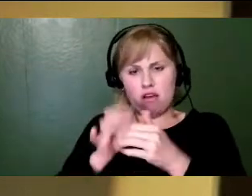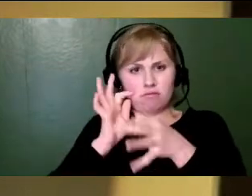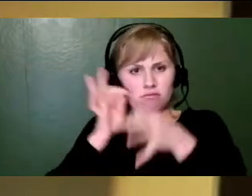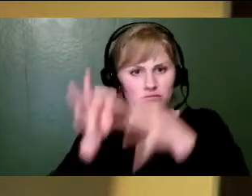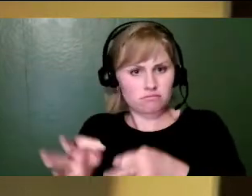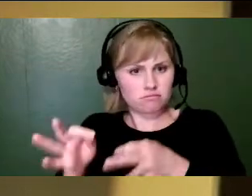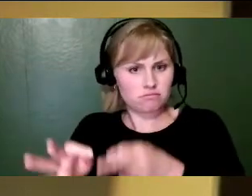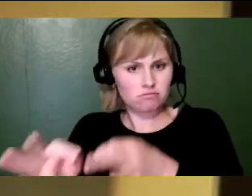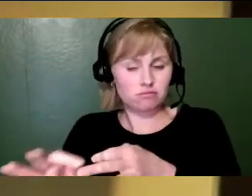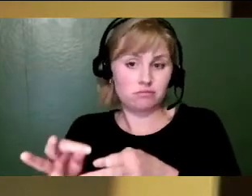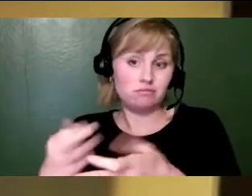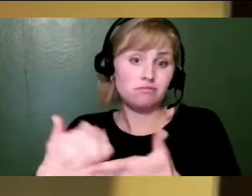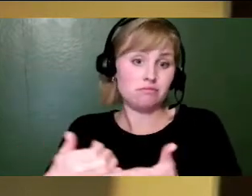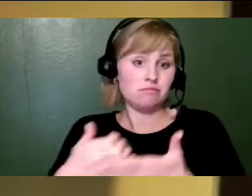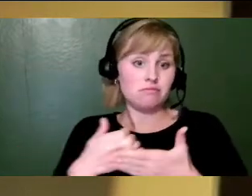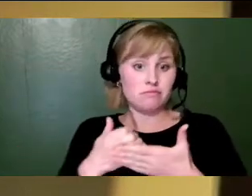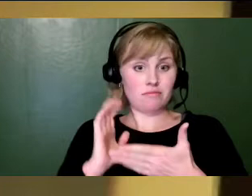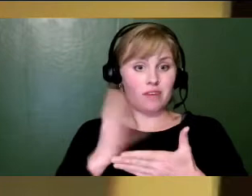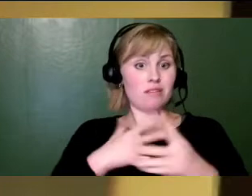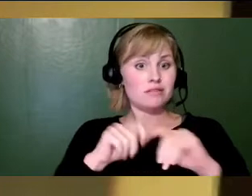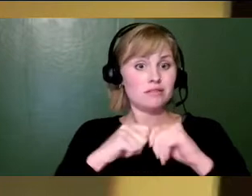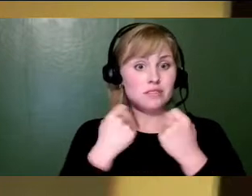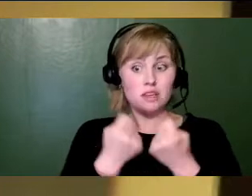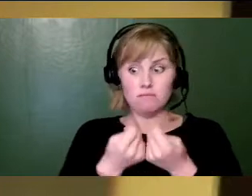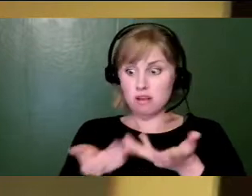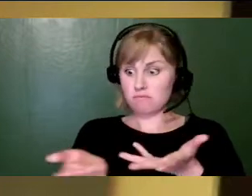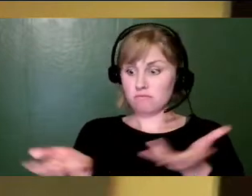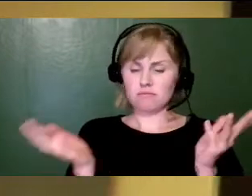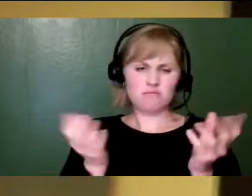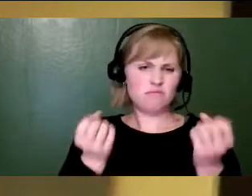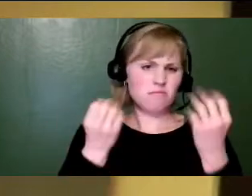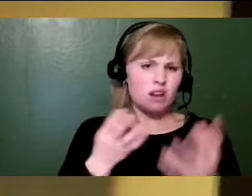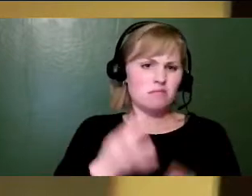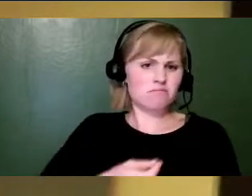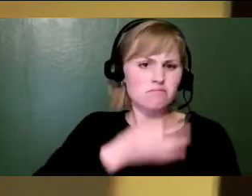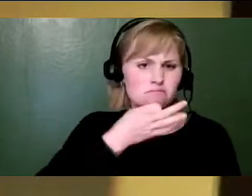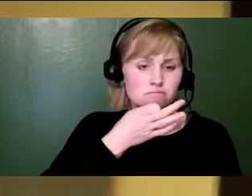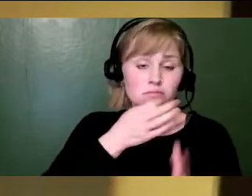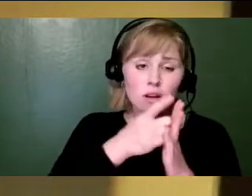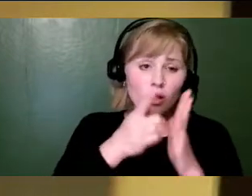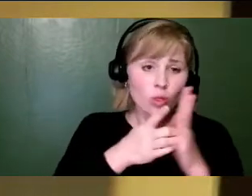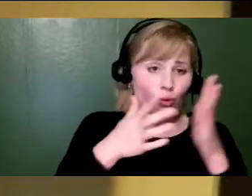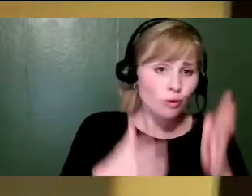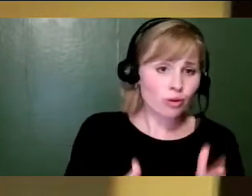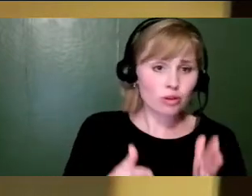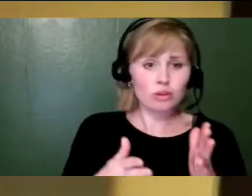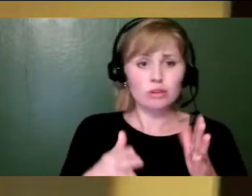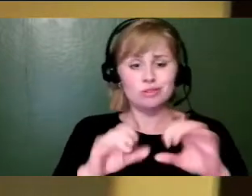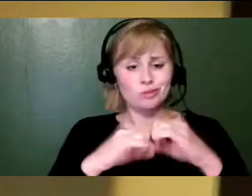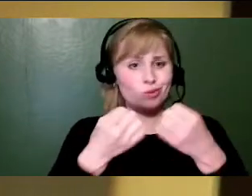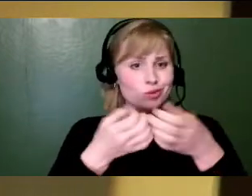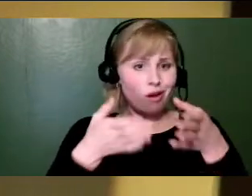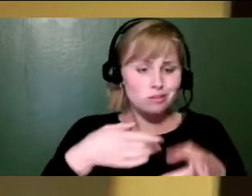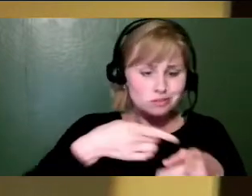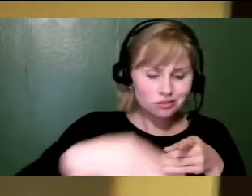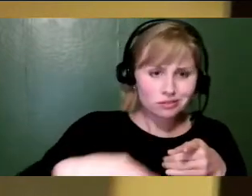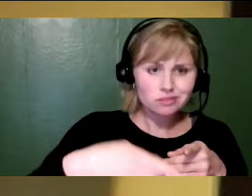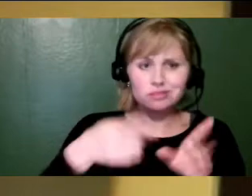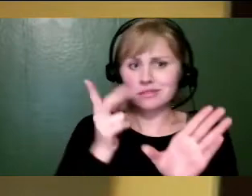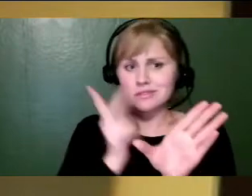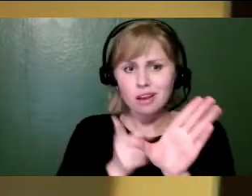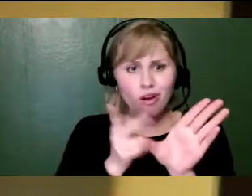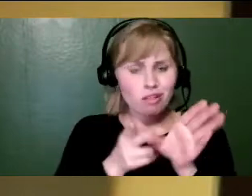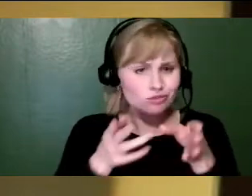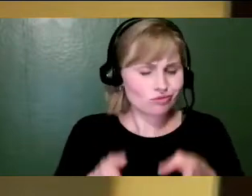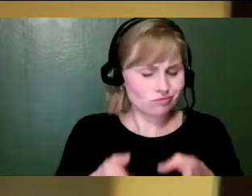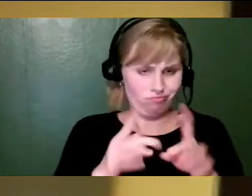expertise of our team, which includes not just lawyers, but also sociologists and psychologists. The size of the